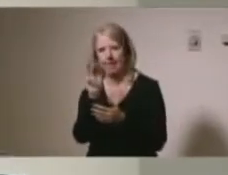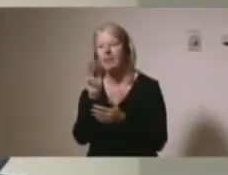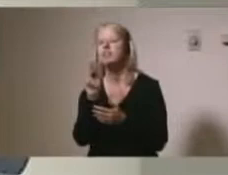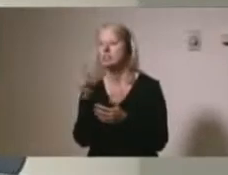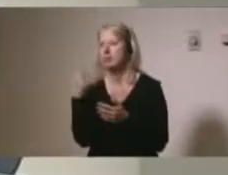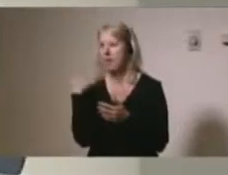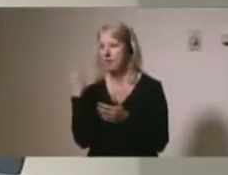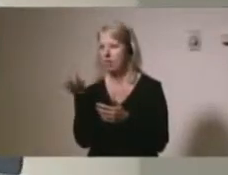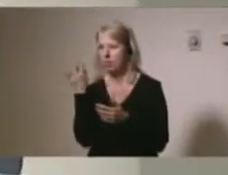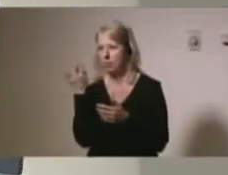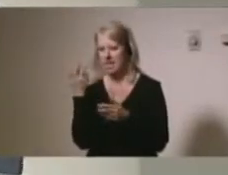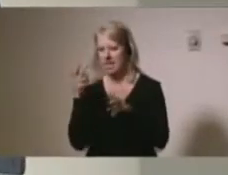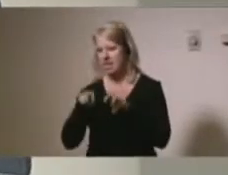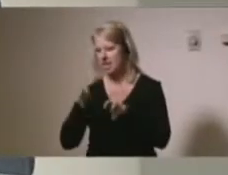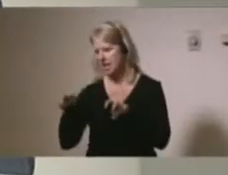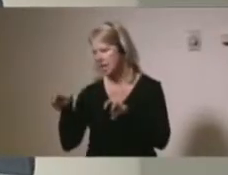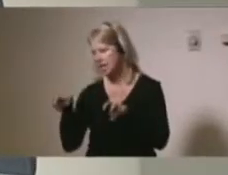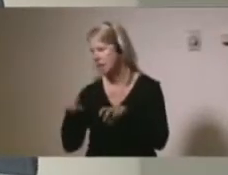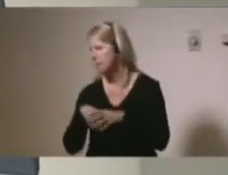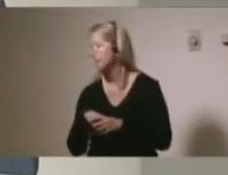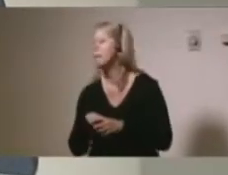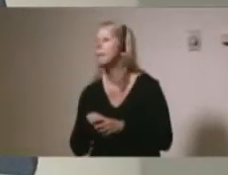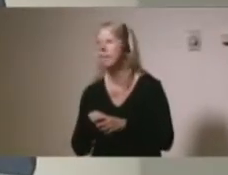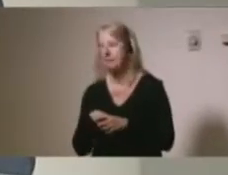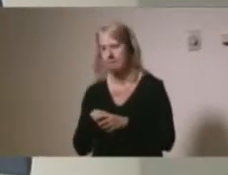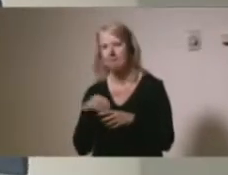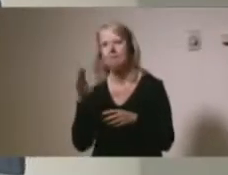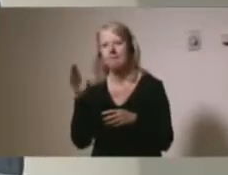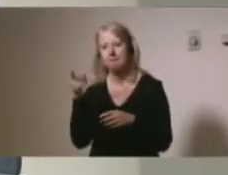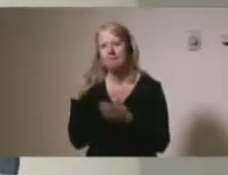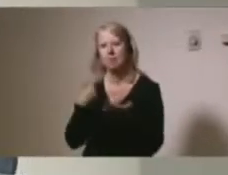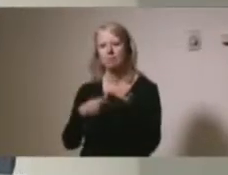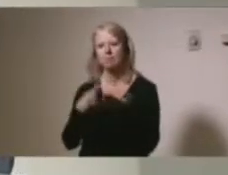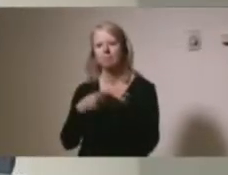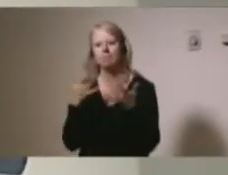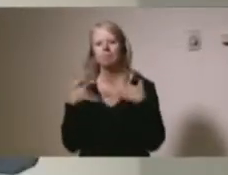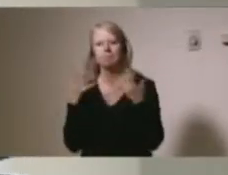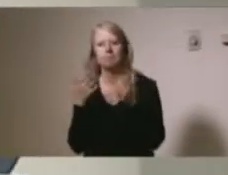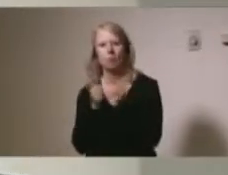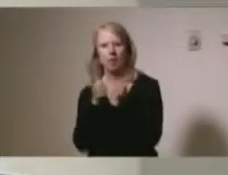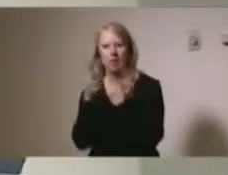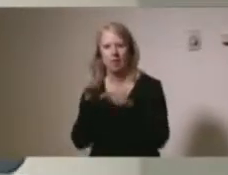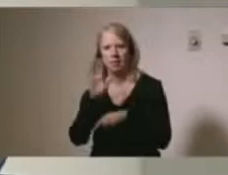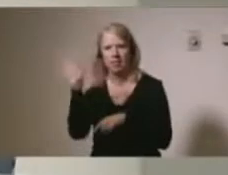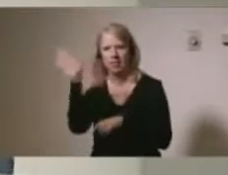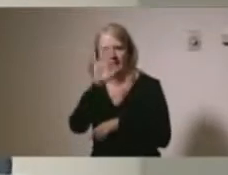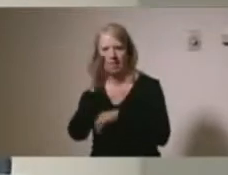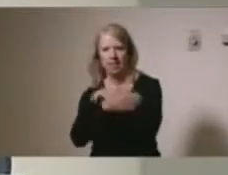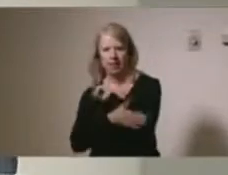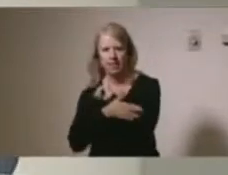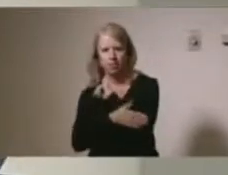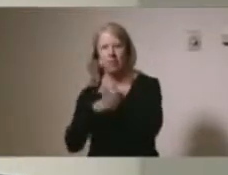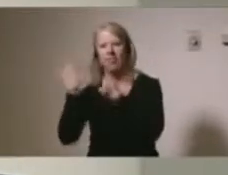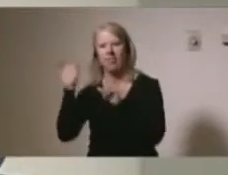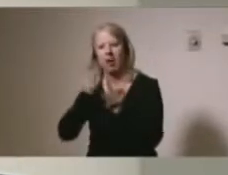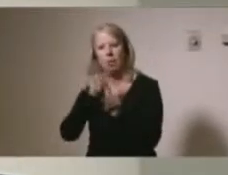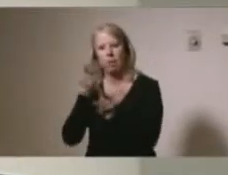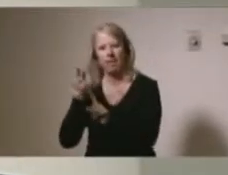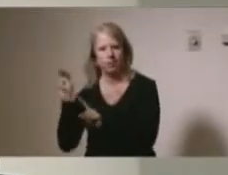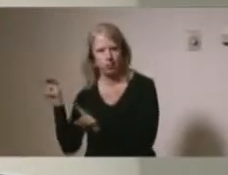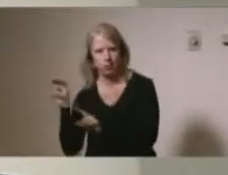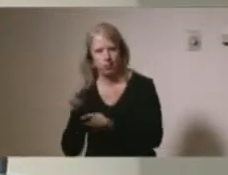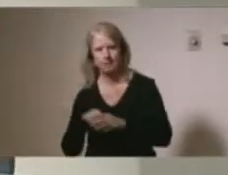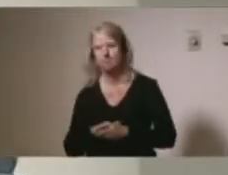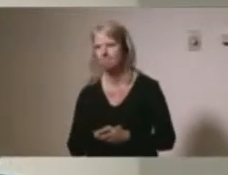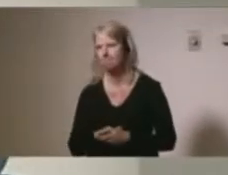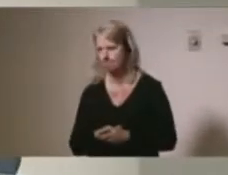three people who'll discuss what is happening in their country and their points of view